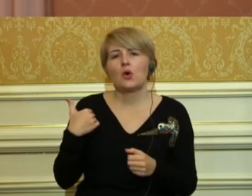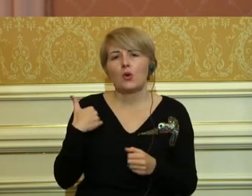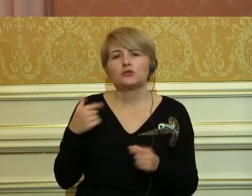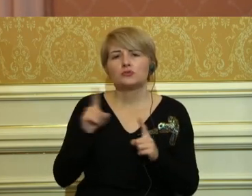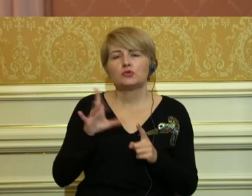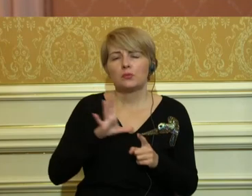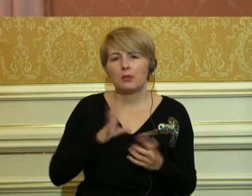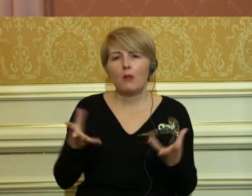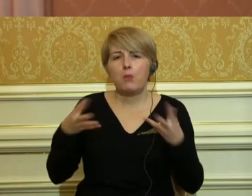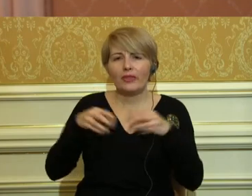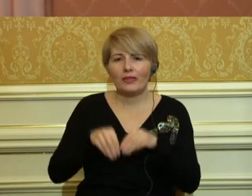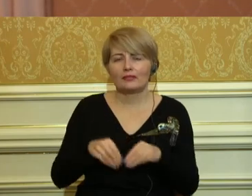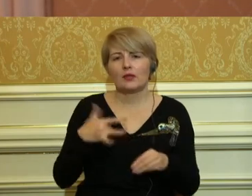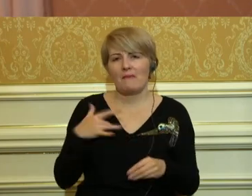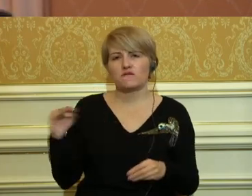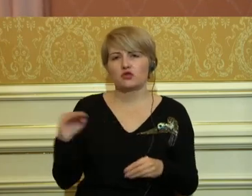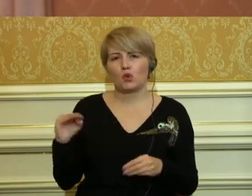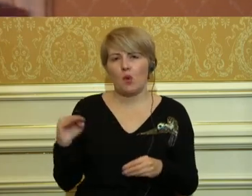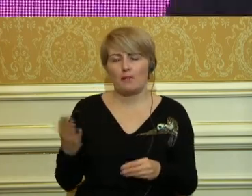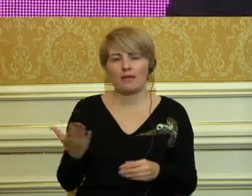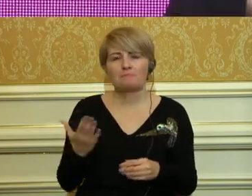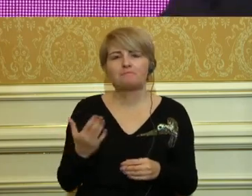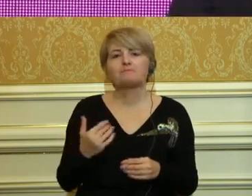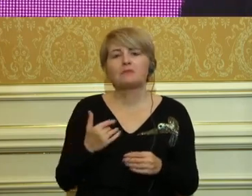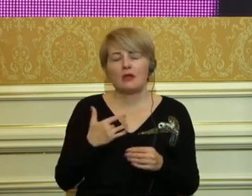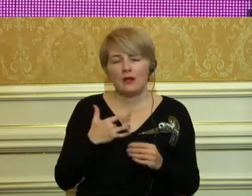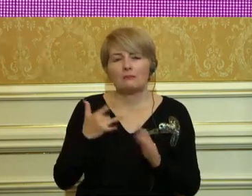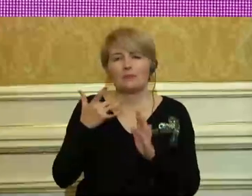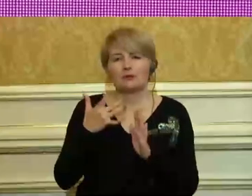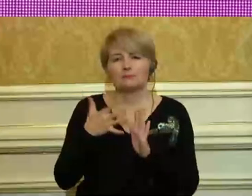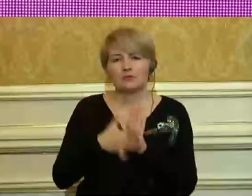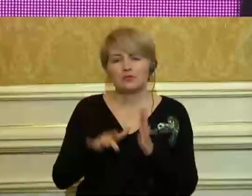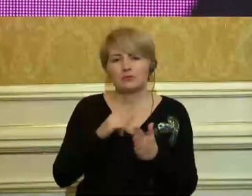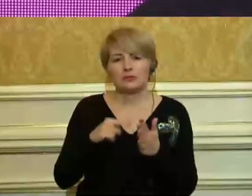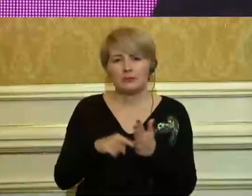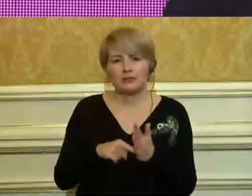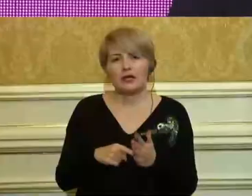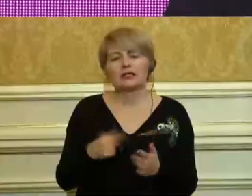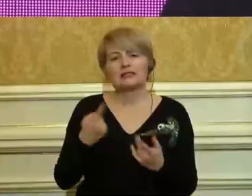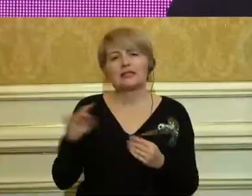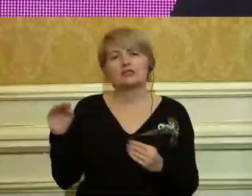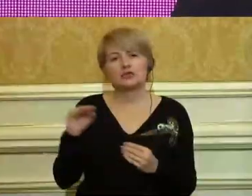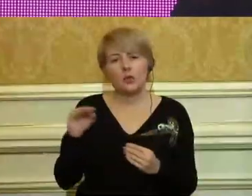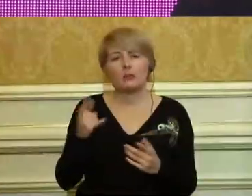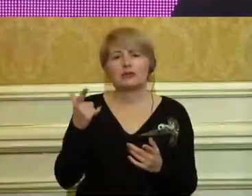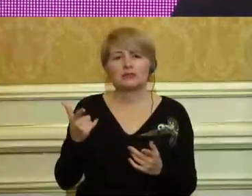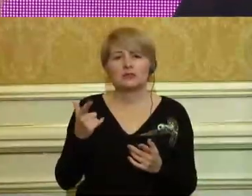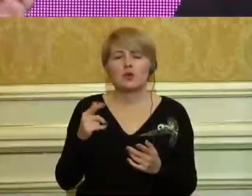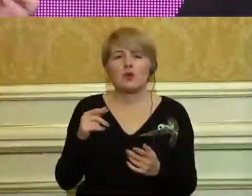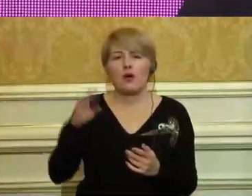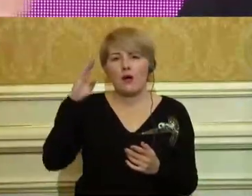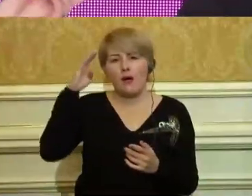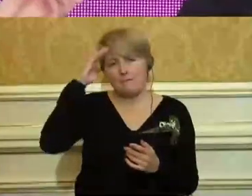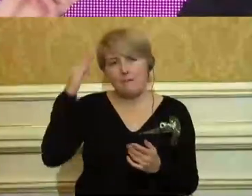this tools bottom up. At least we want to improve the situation. If we're talking about Zhytomyr,